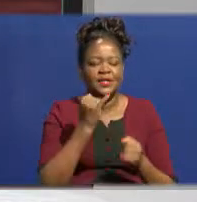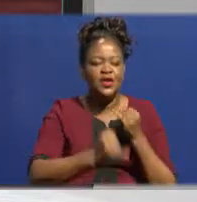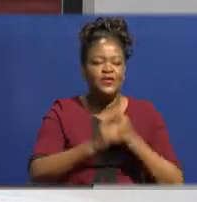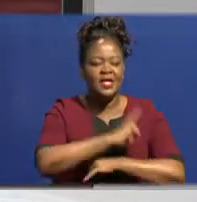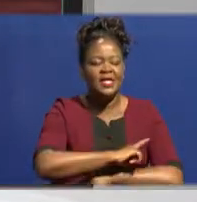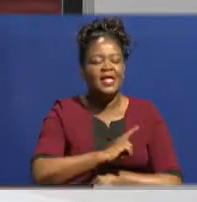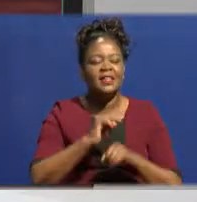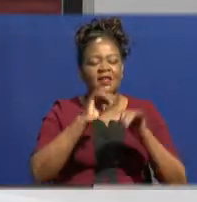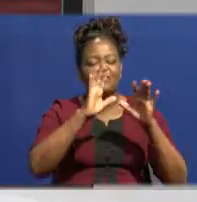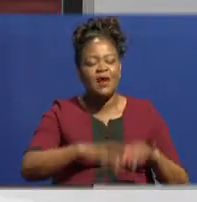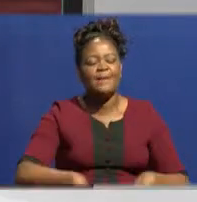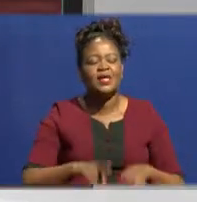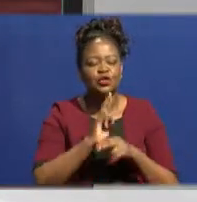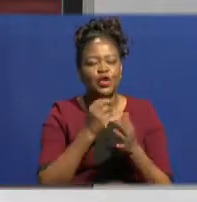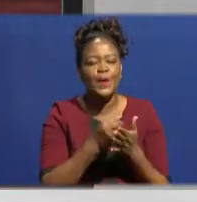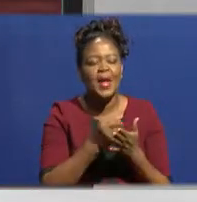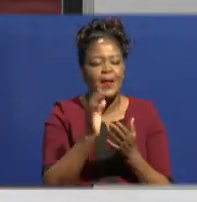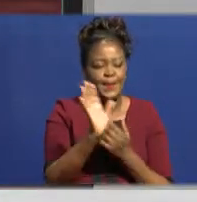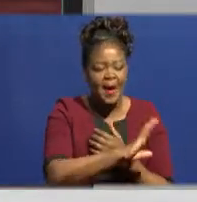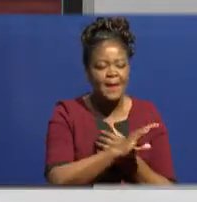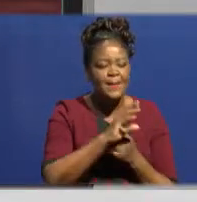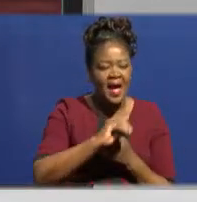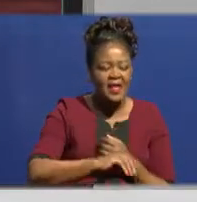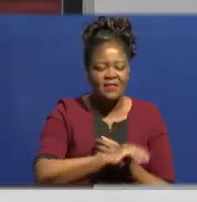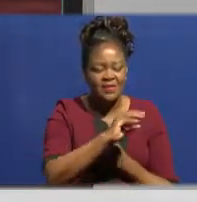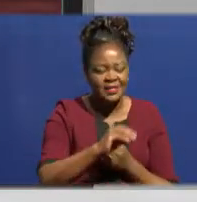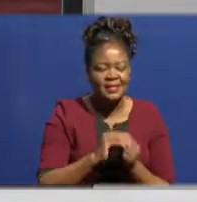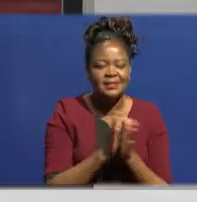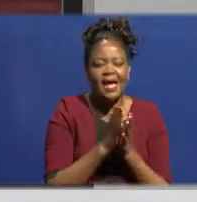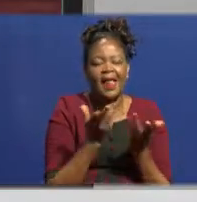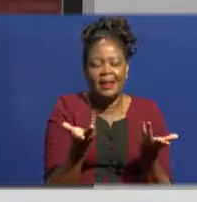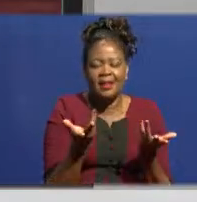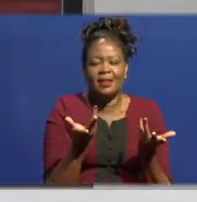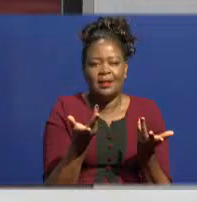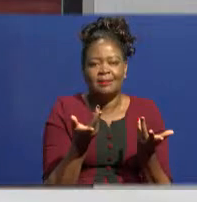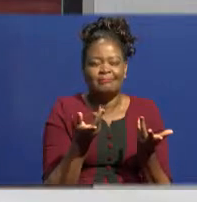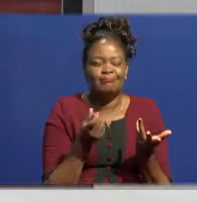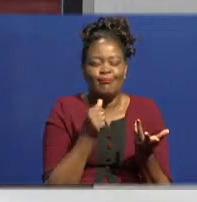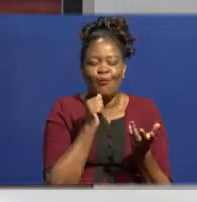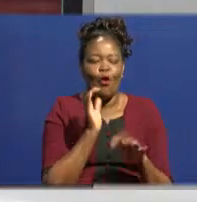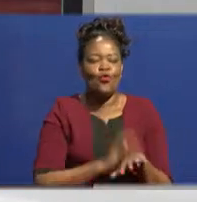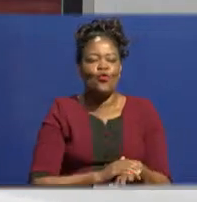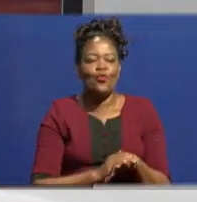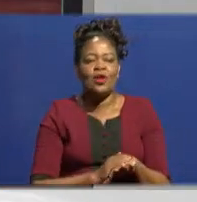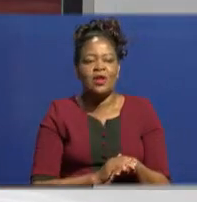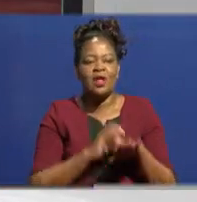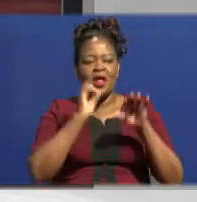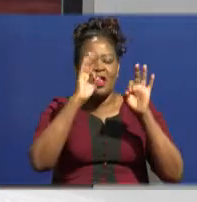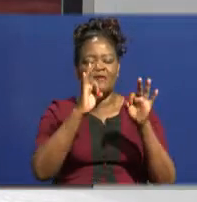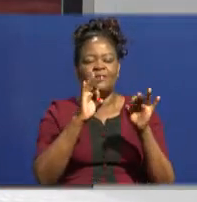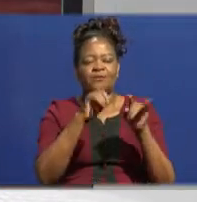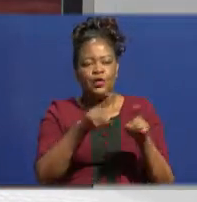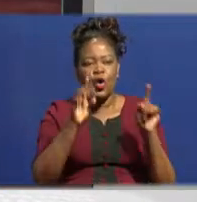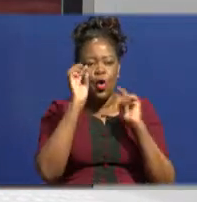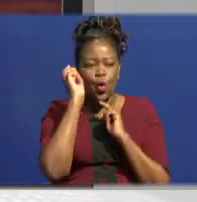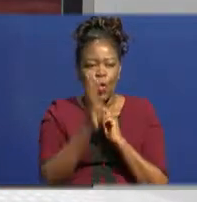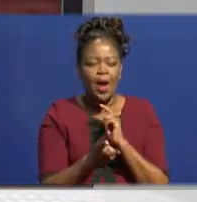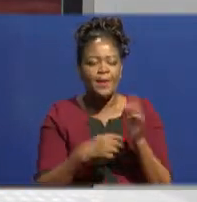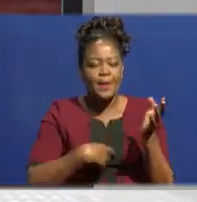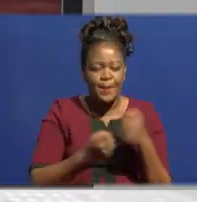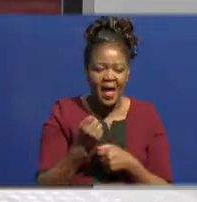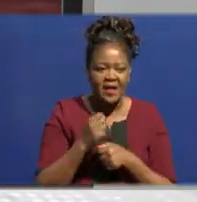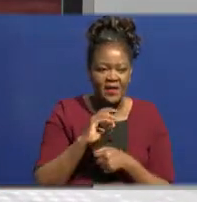still farmer is still spending his money buying the fertilizer, and it's quite uncouth. If at all, he will be